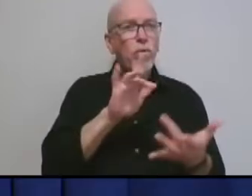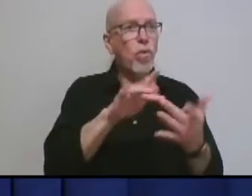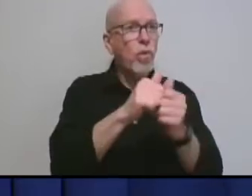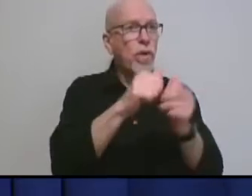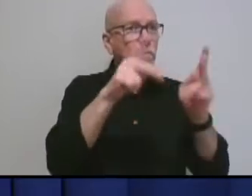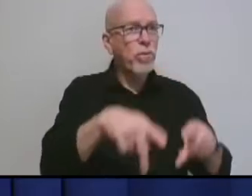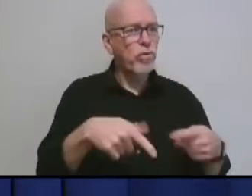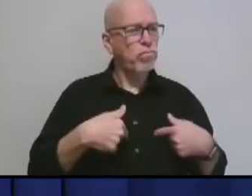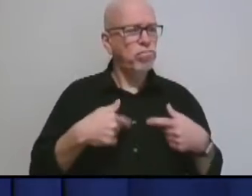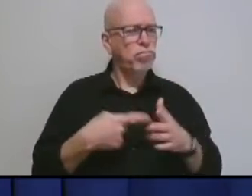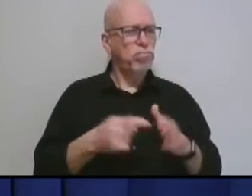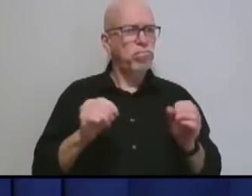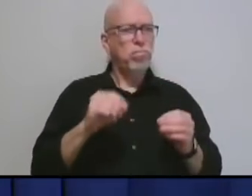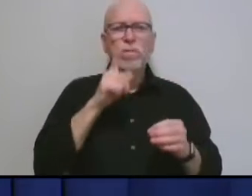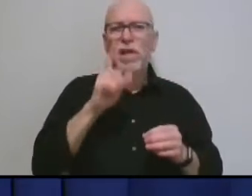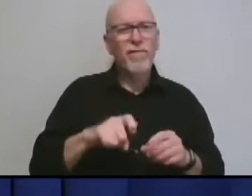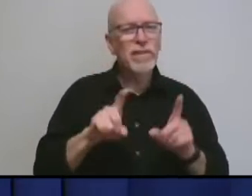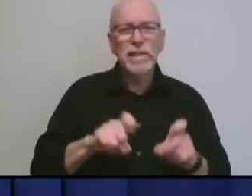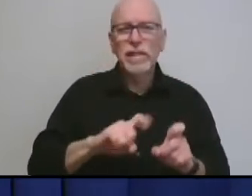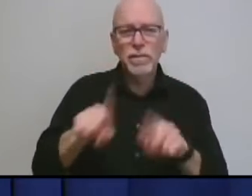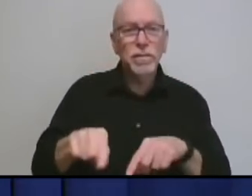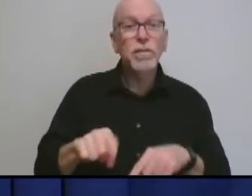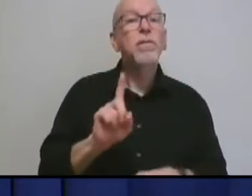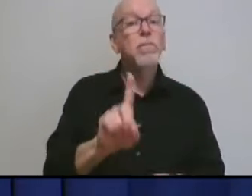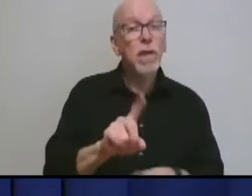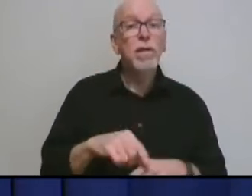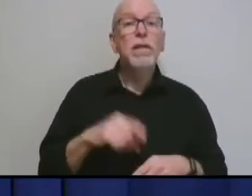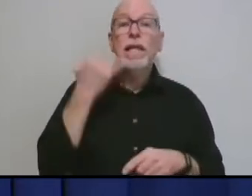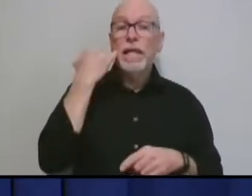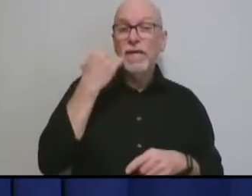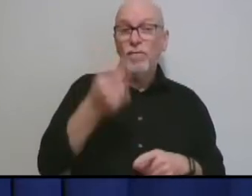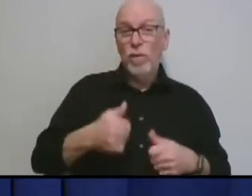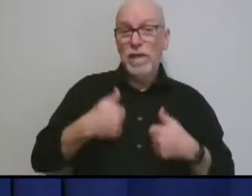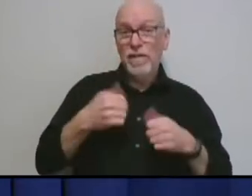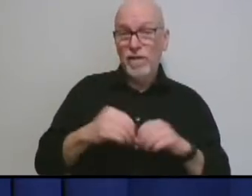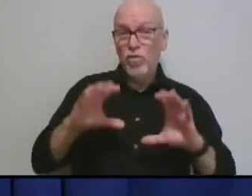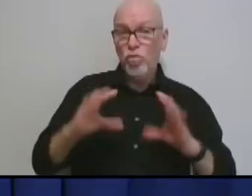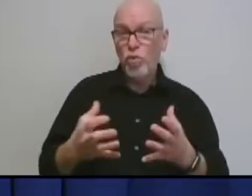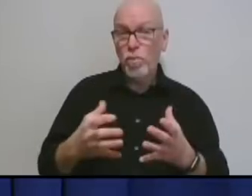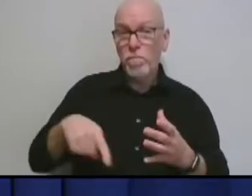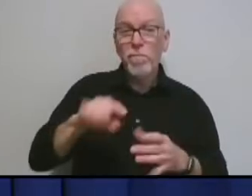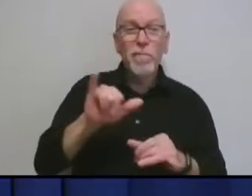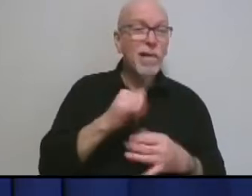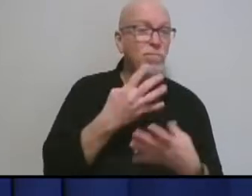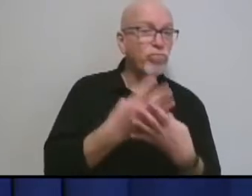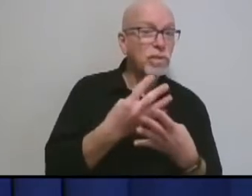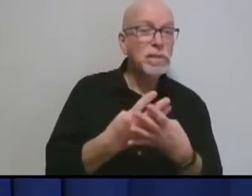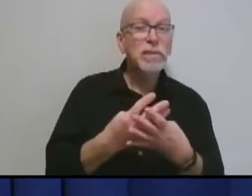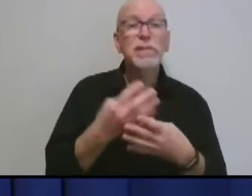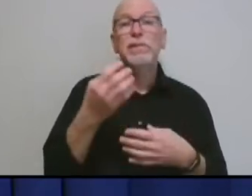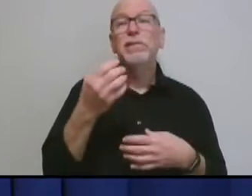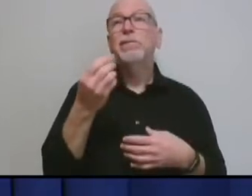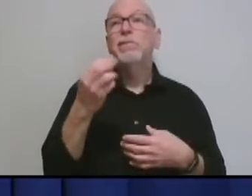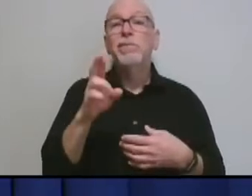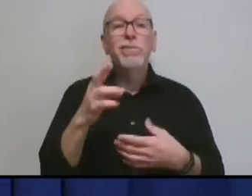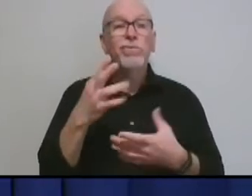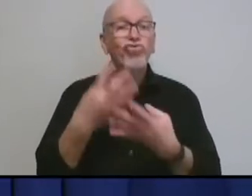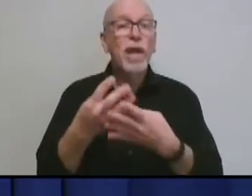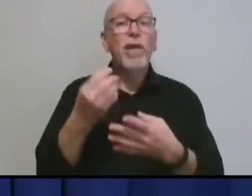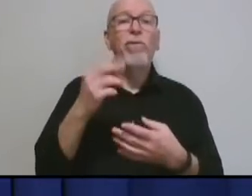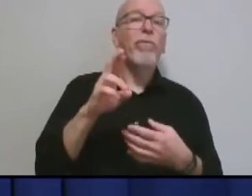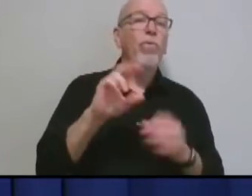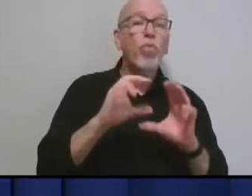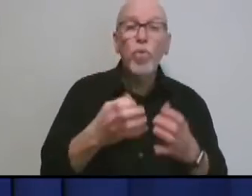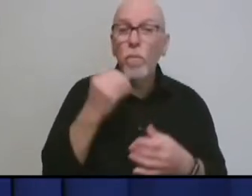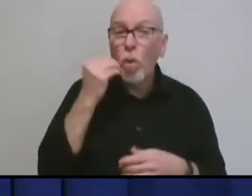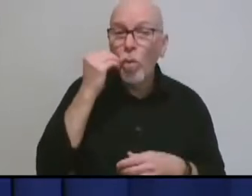who is positive. However, if you live in a group setting, like a correctional or a detentional facility or a group home, and are